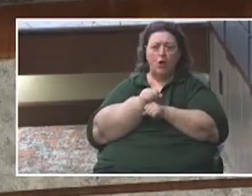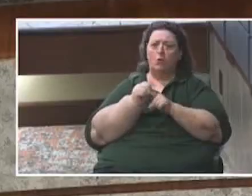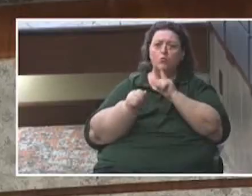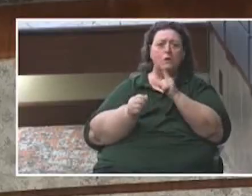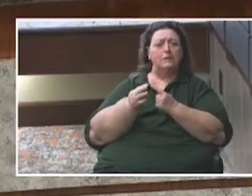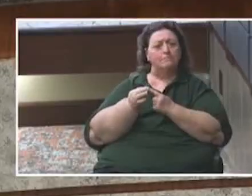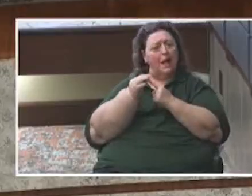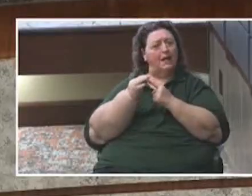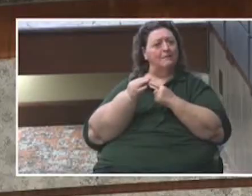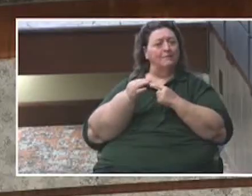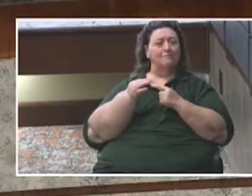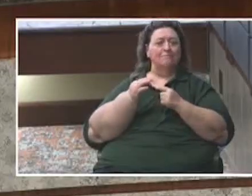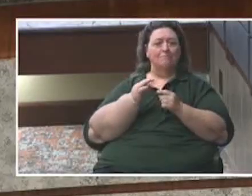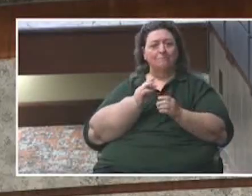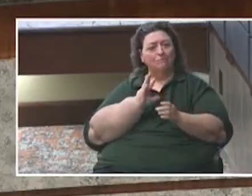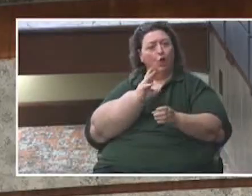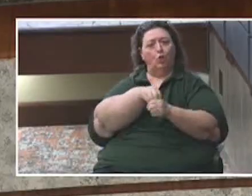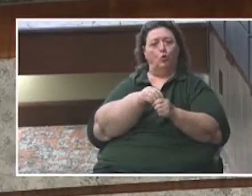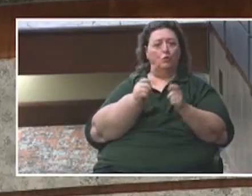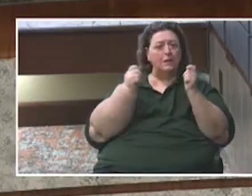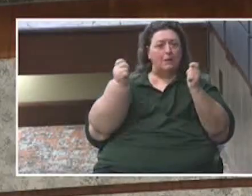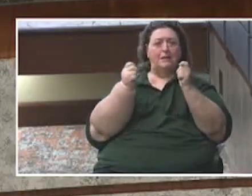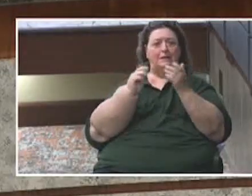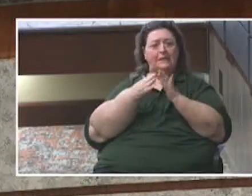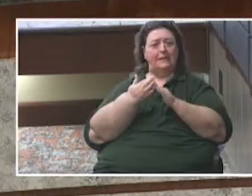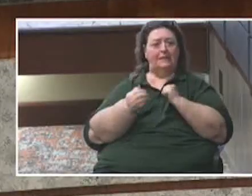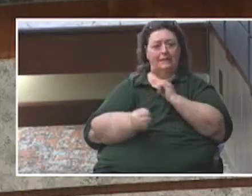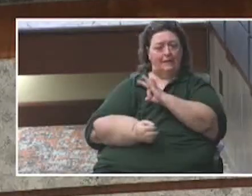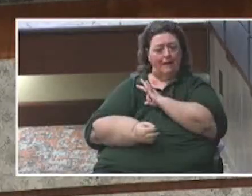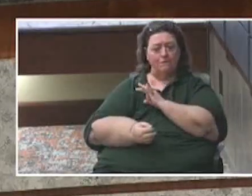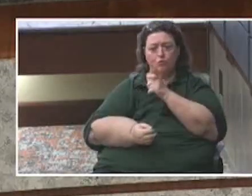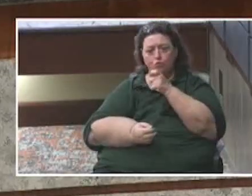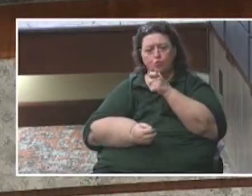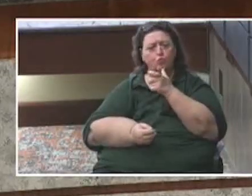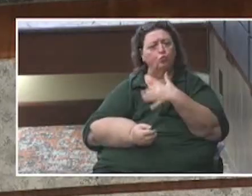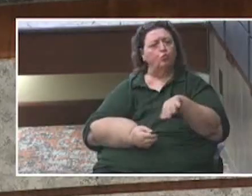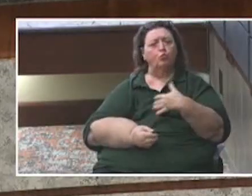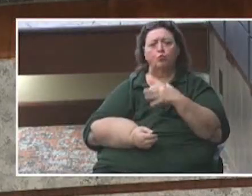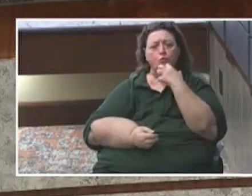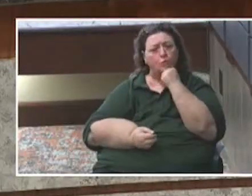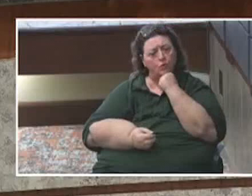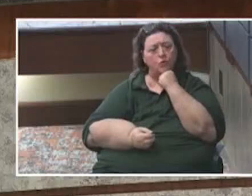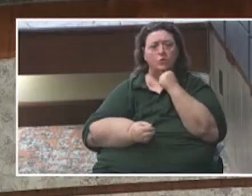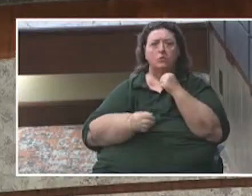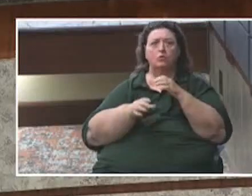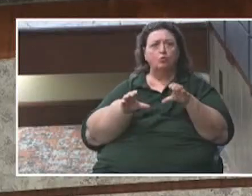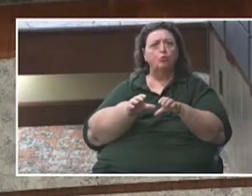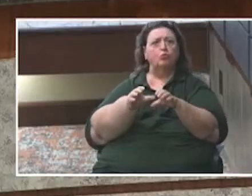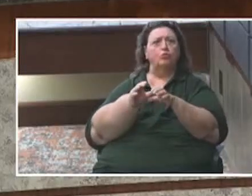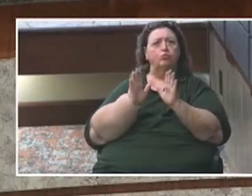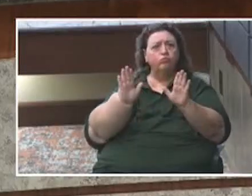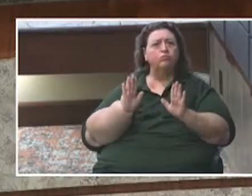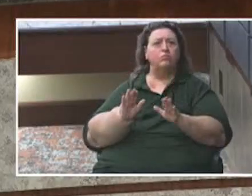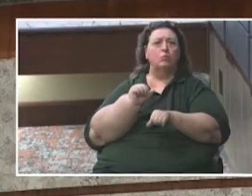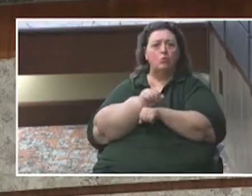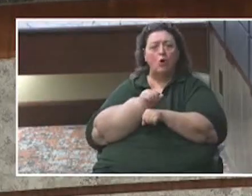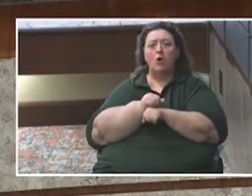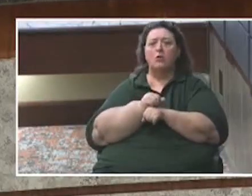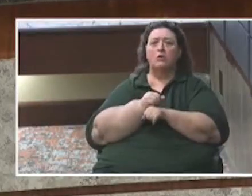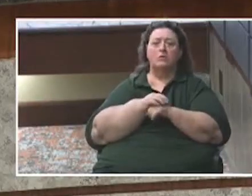to be able to celebrate our city staff who are so valuable to us and who do such amazing work,